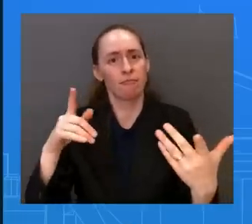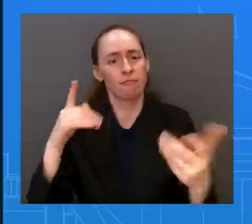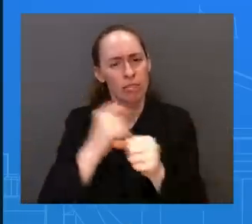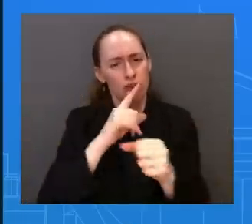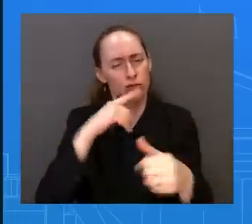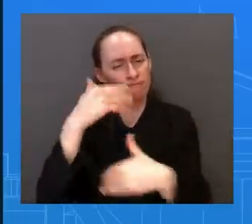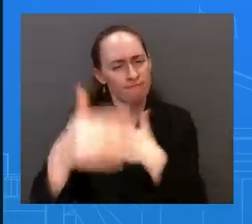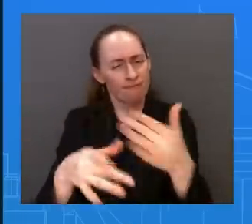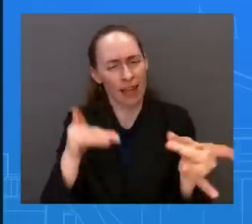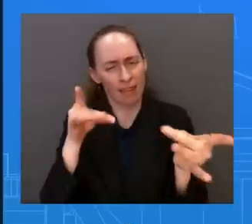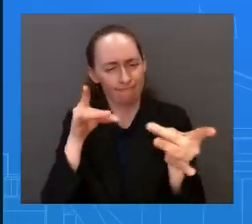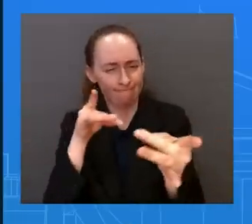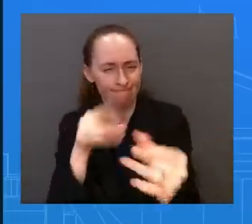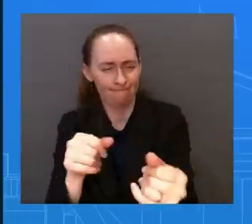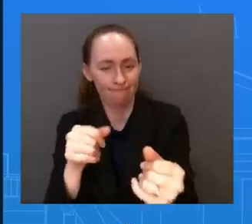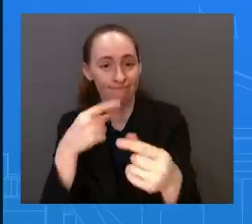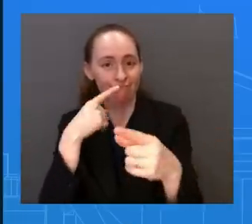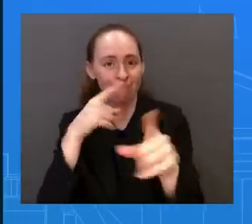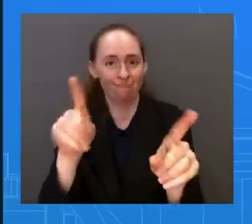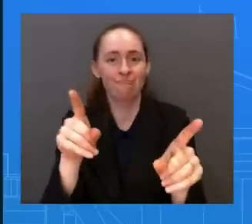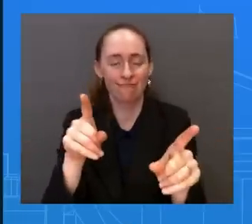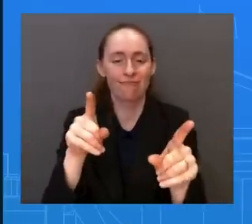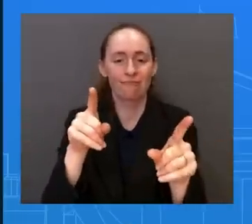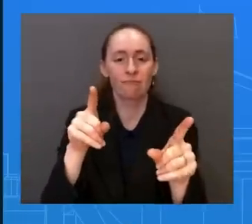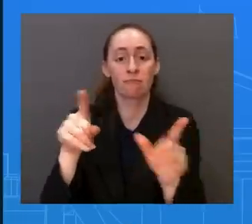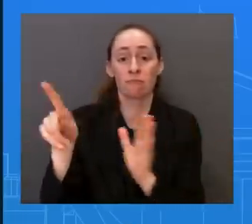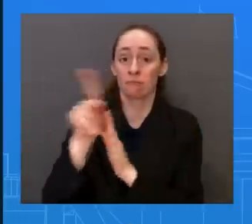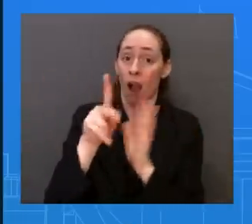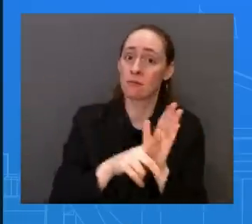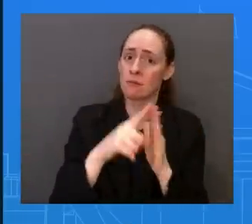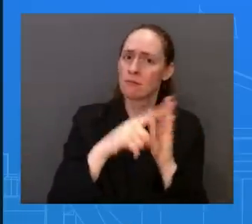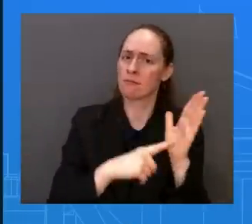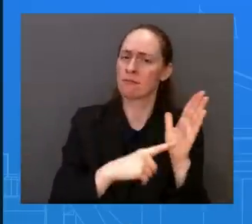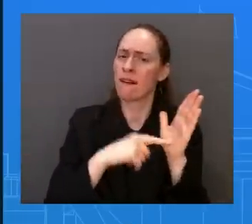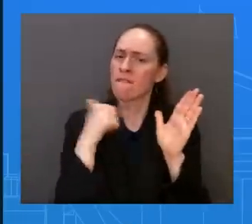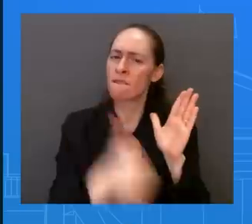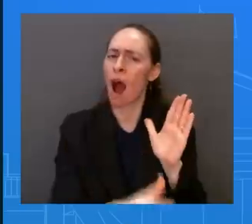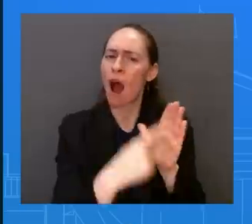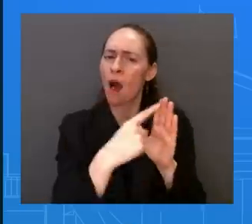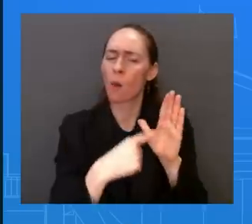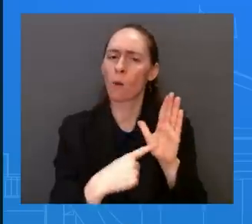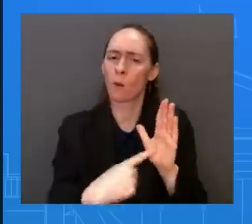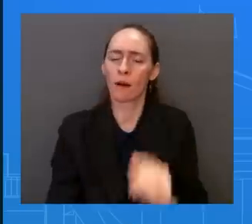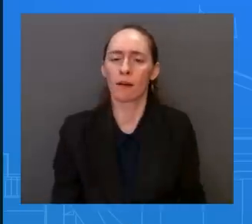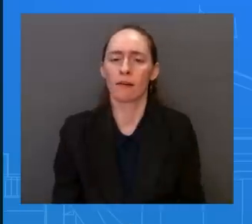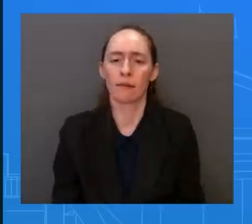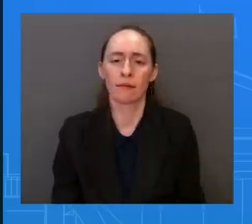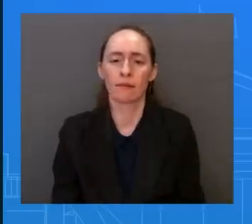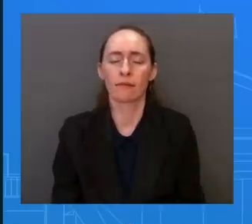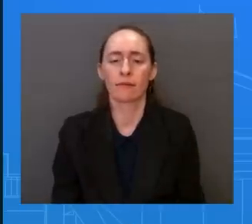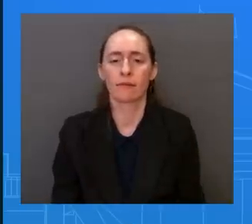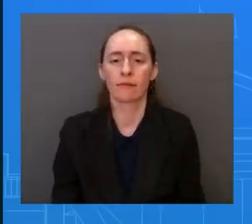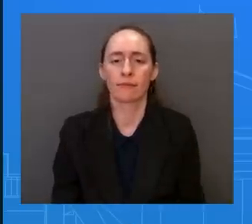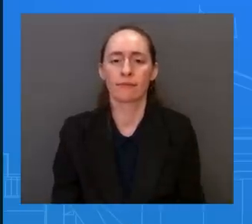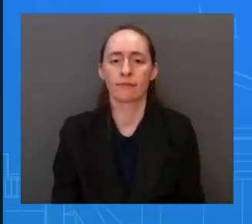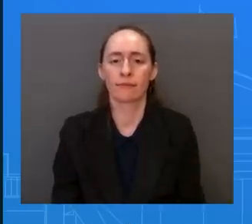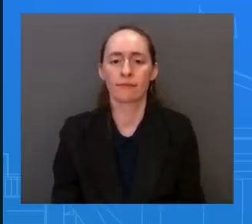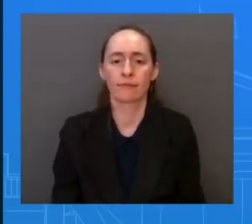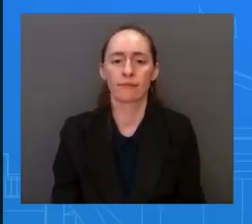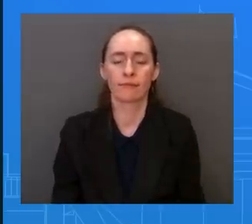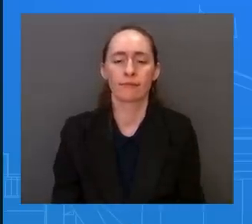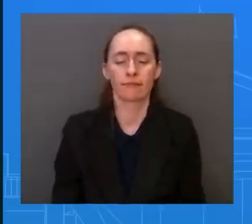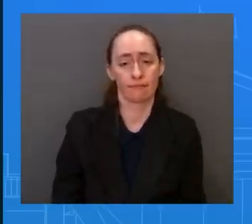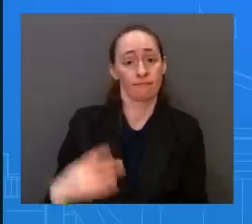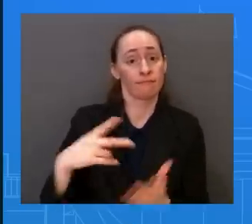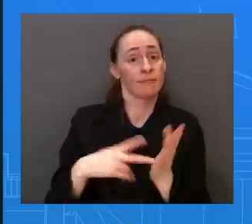it's going to require, as a country, that we do things differently, do business differently. It's one of